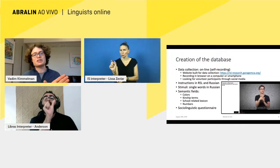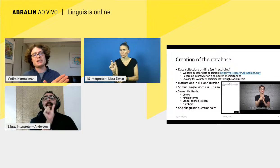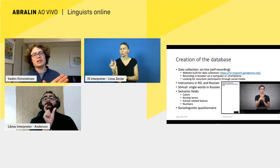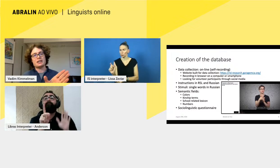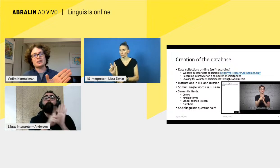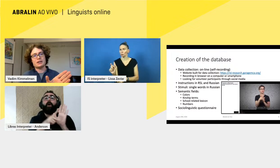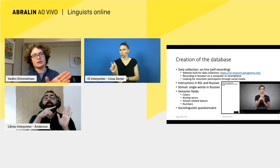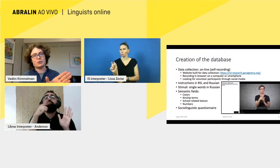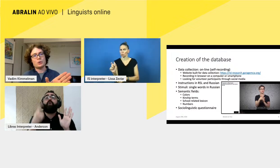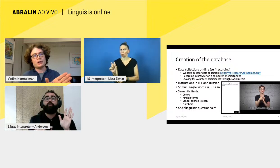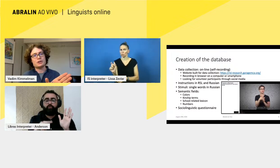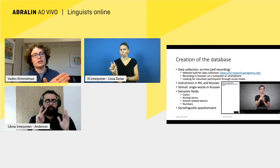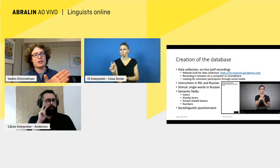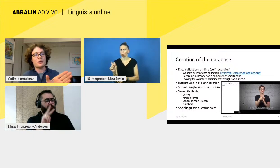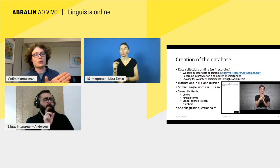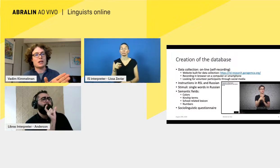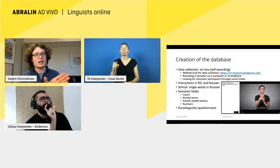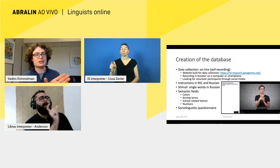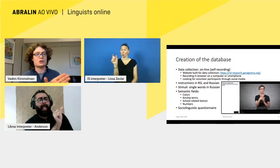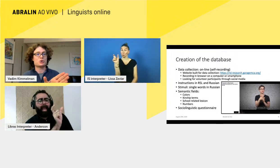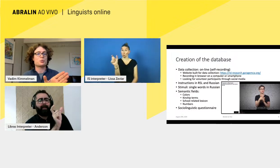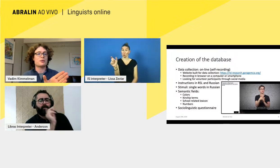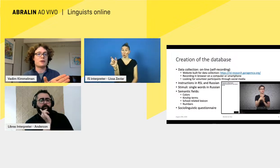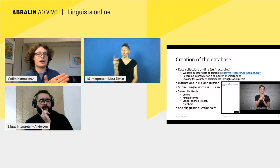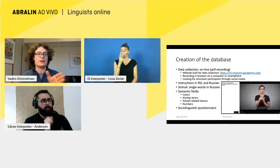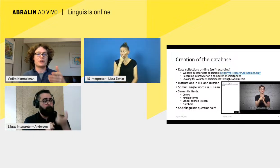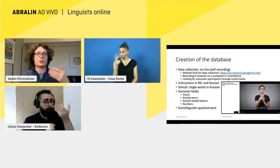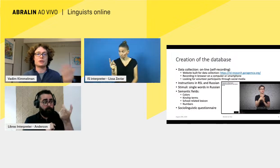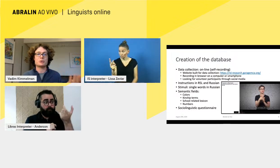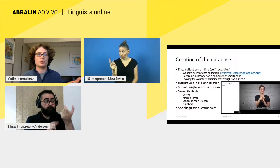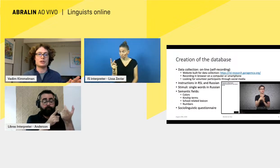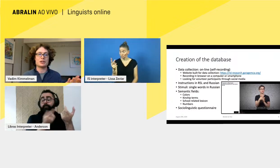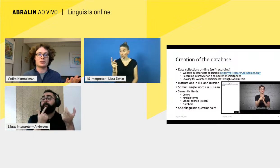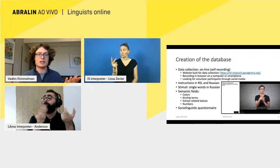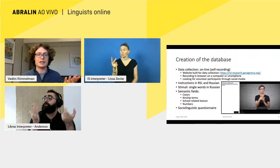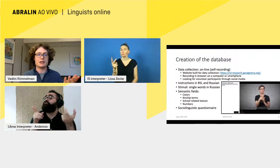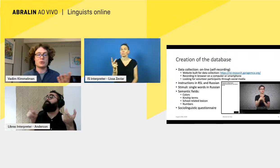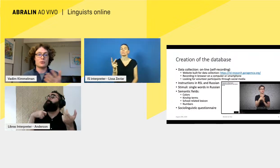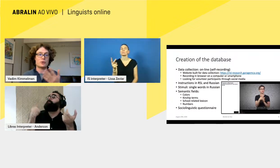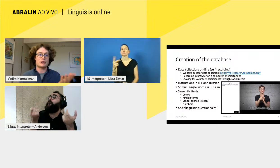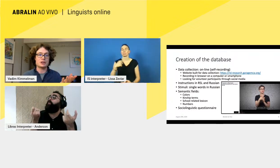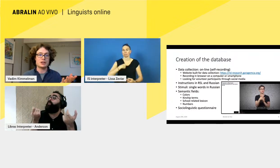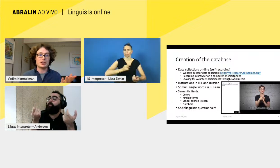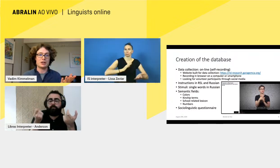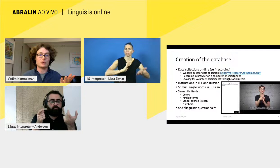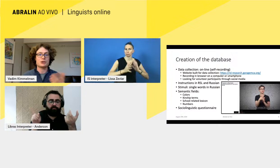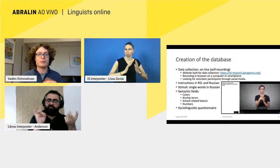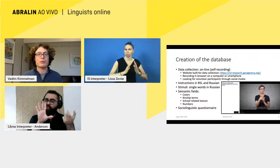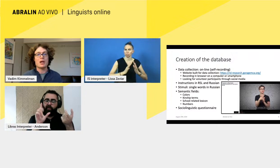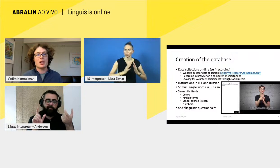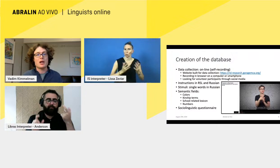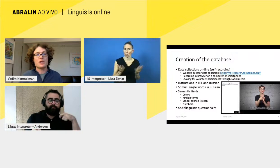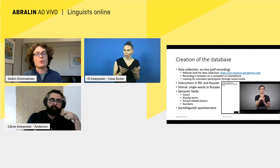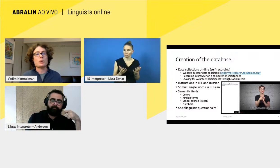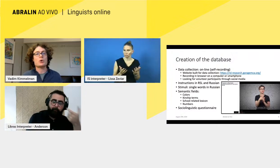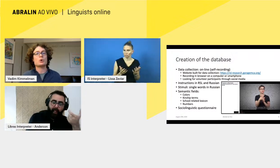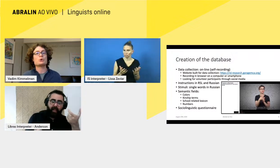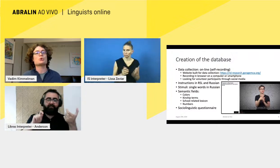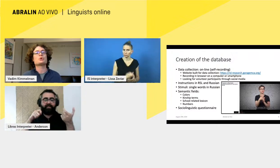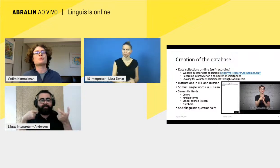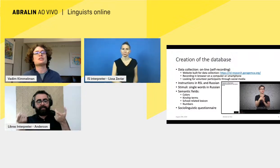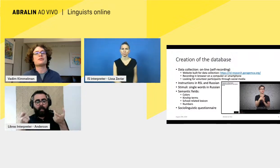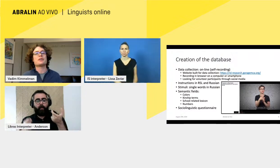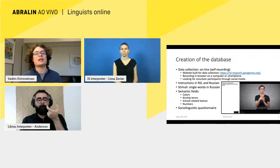So they would see isolated words and they were asked to provide the corresponding sign of Russian Sign Language. They